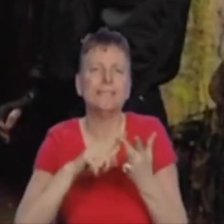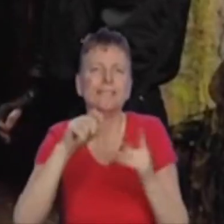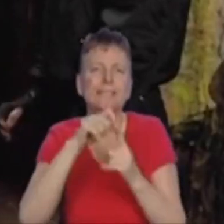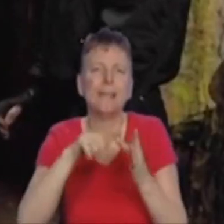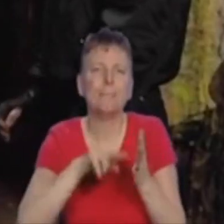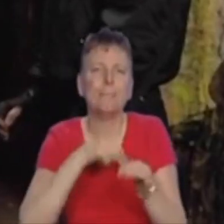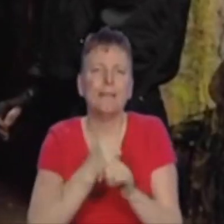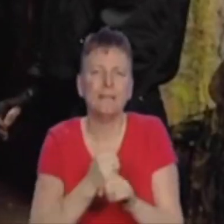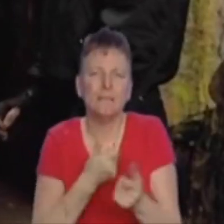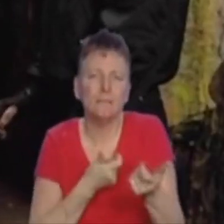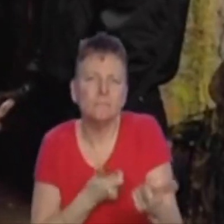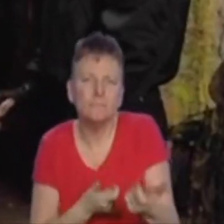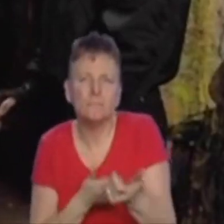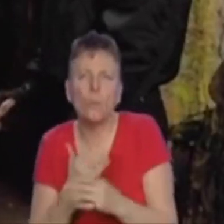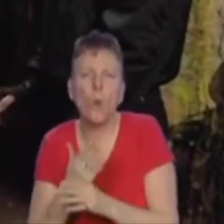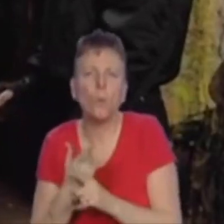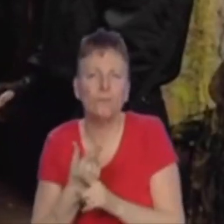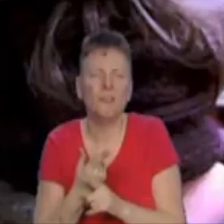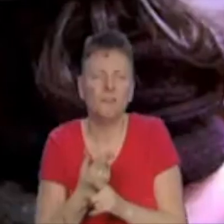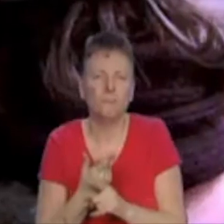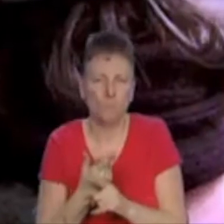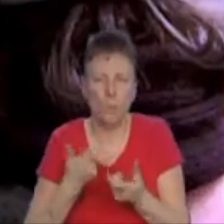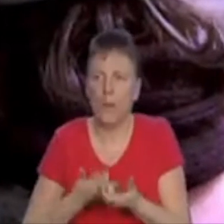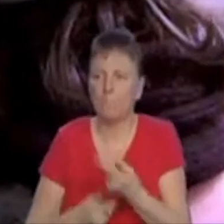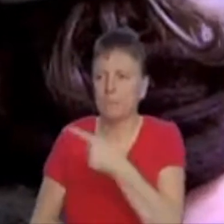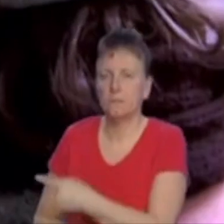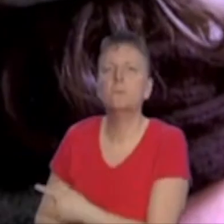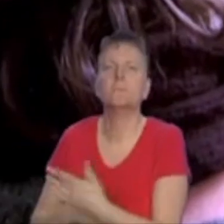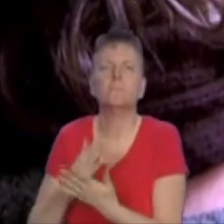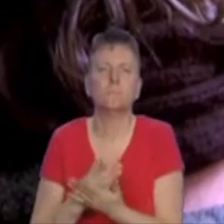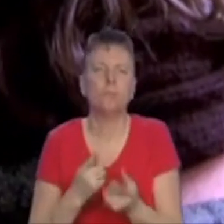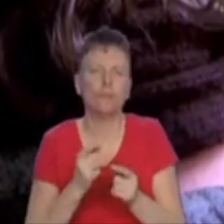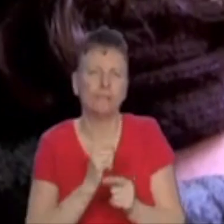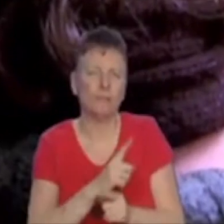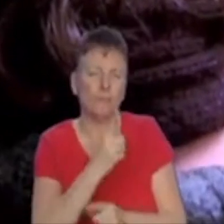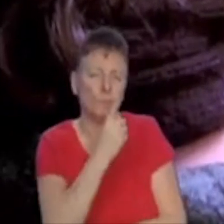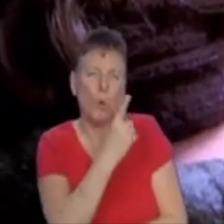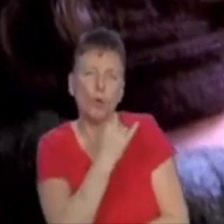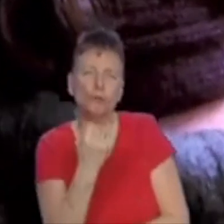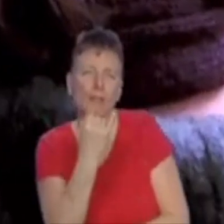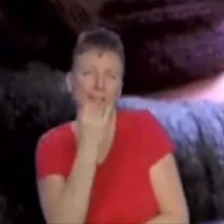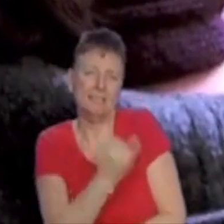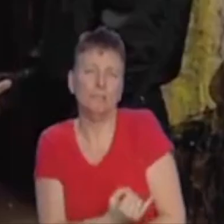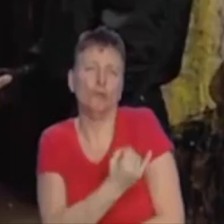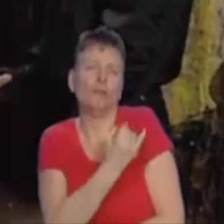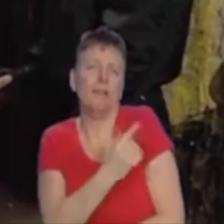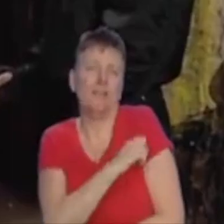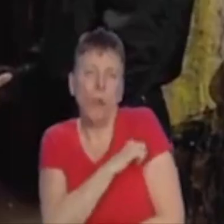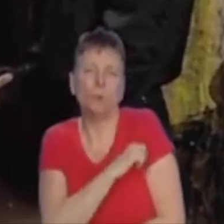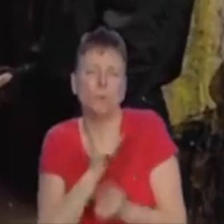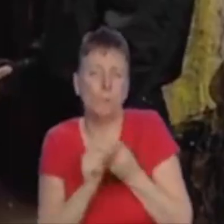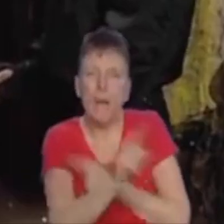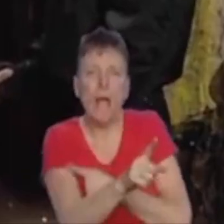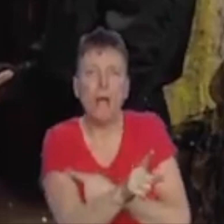effective range of your weapon. If the weapon has got a range of 1600 metres, then you've got to shoot within 800 metres to make